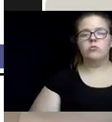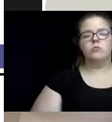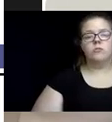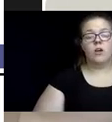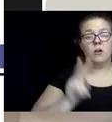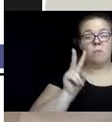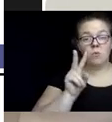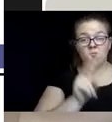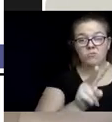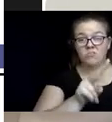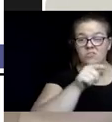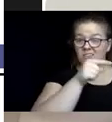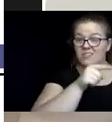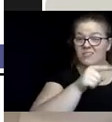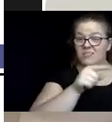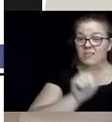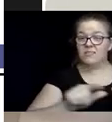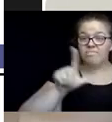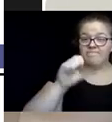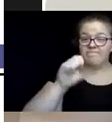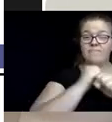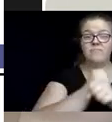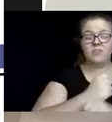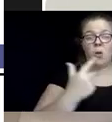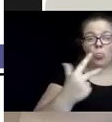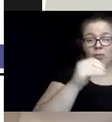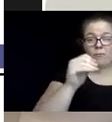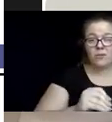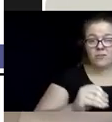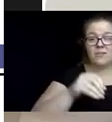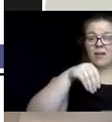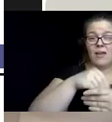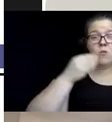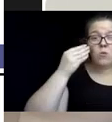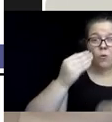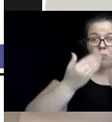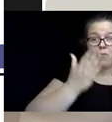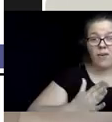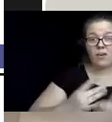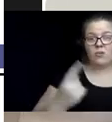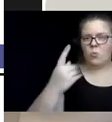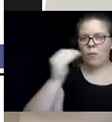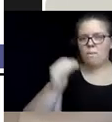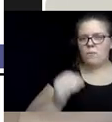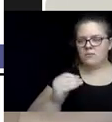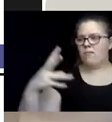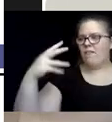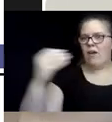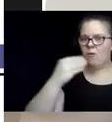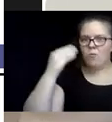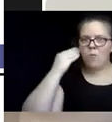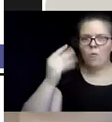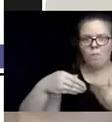slide, only 3% of in-home providers and 1% of abuse happens at the hands of out-of-home providers. So